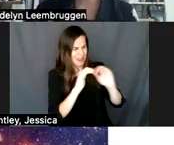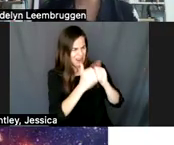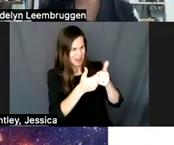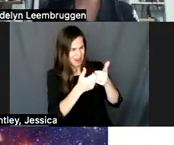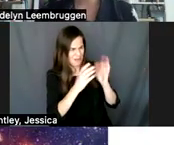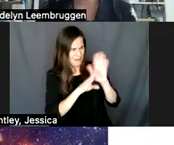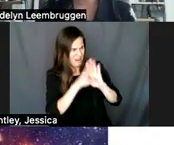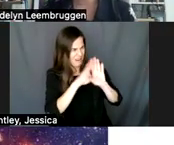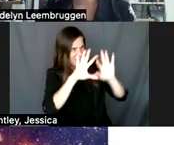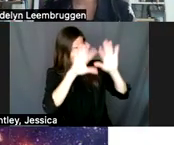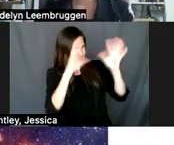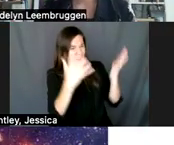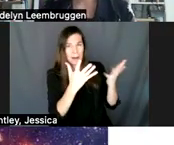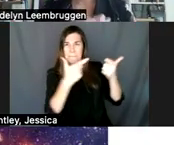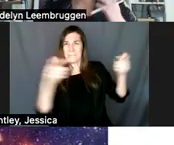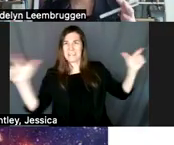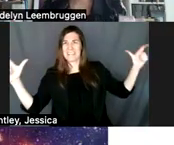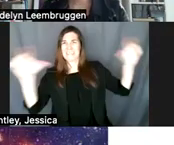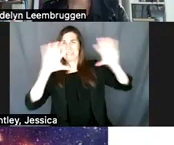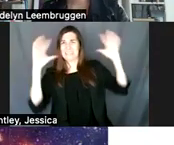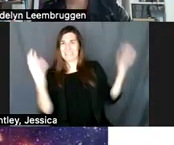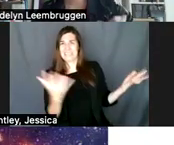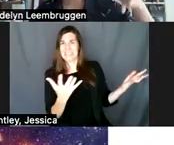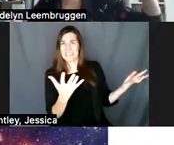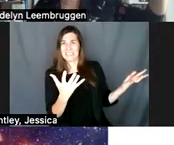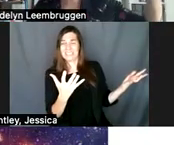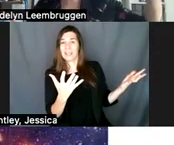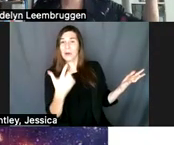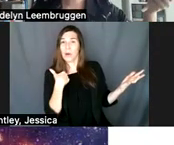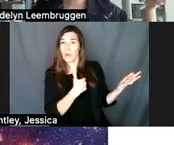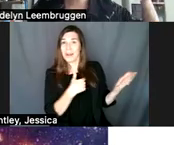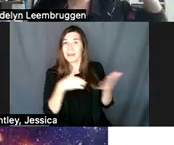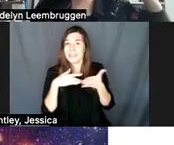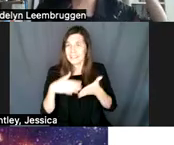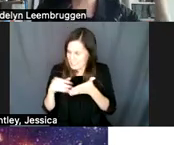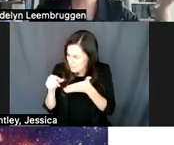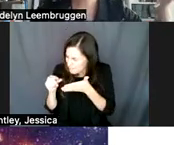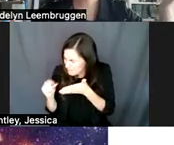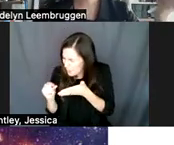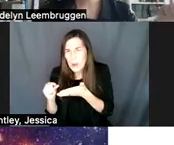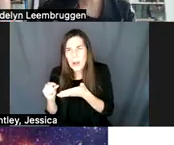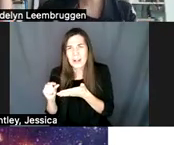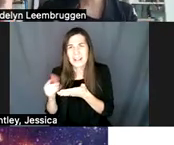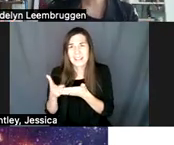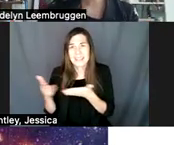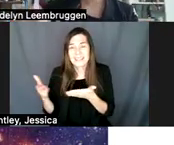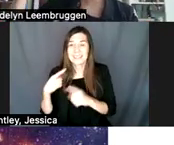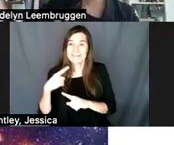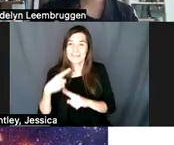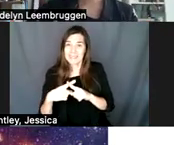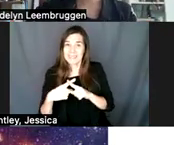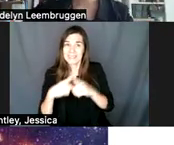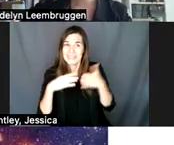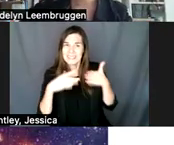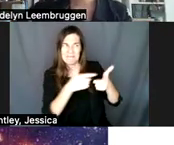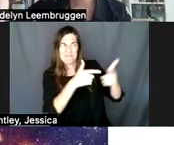biggest things that we can imagine. So we can use physics to study the smallest things that we know about and also the